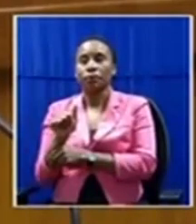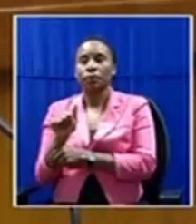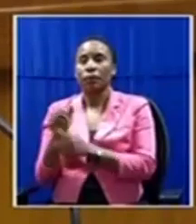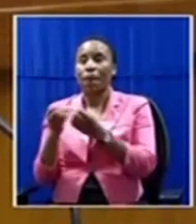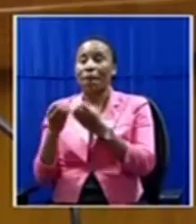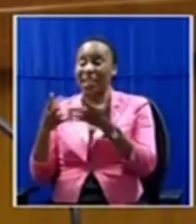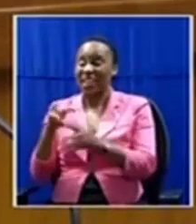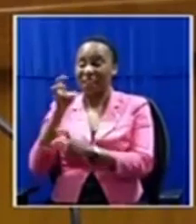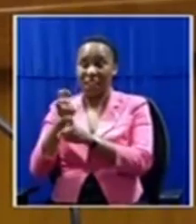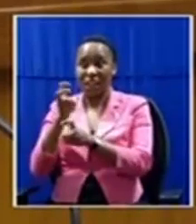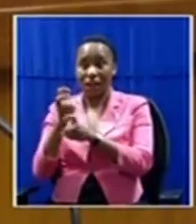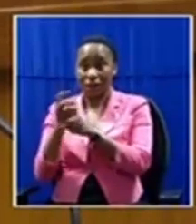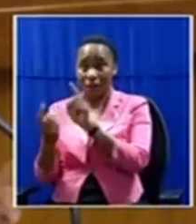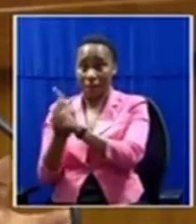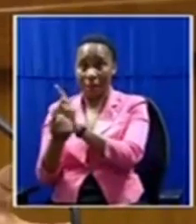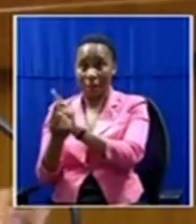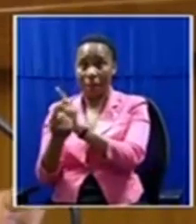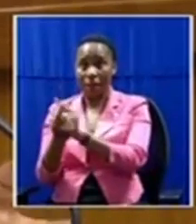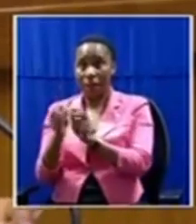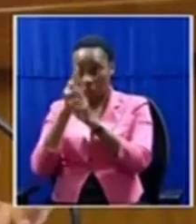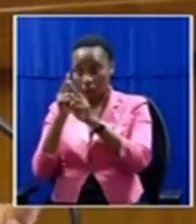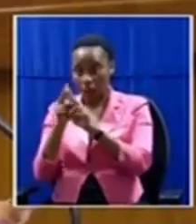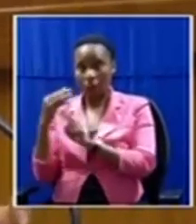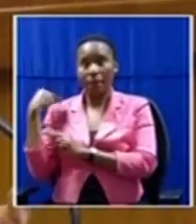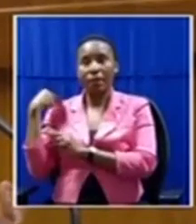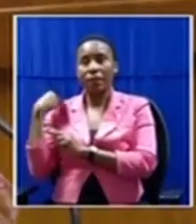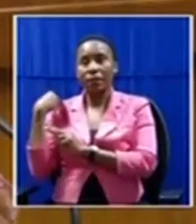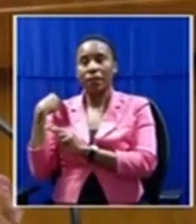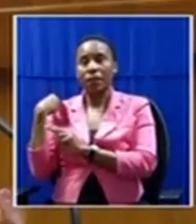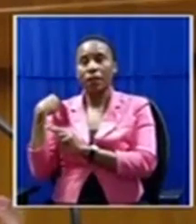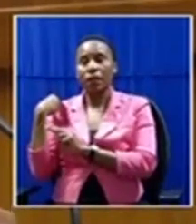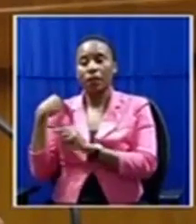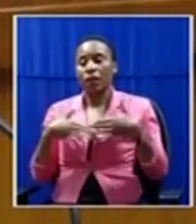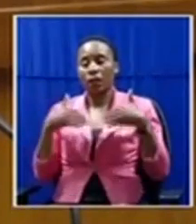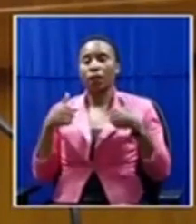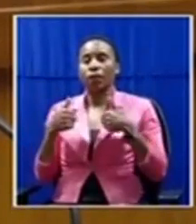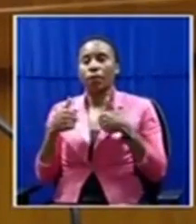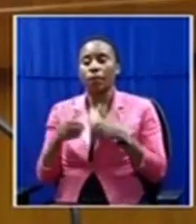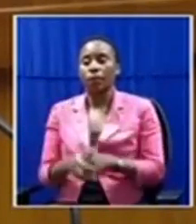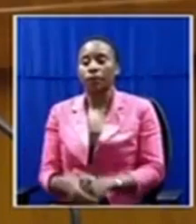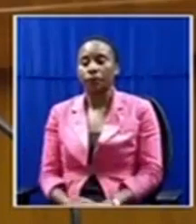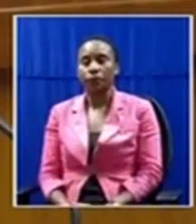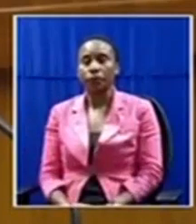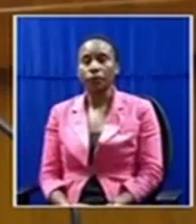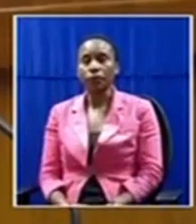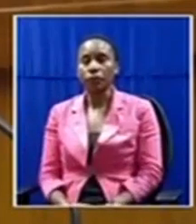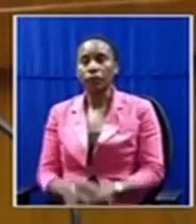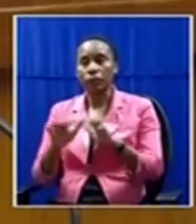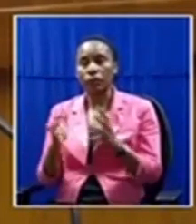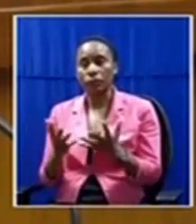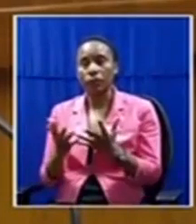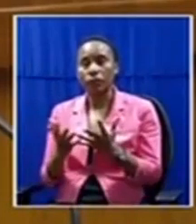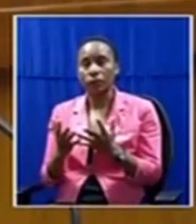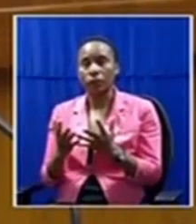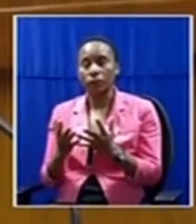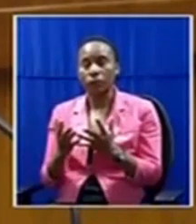many difficulties, Honorable Minister of Health, in terms of